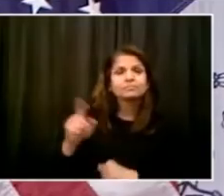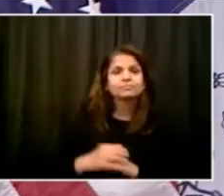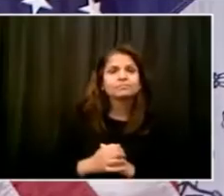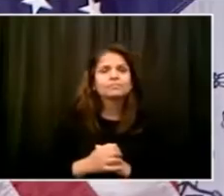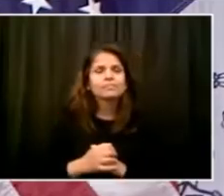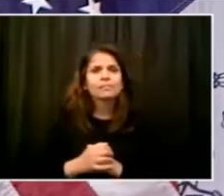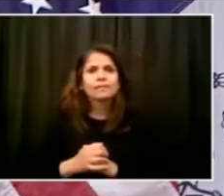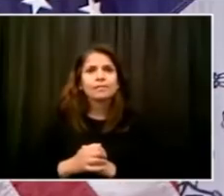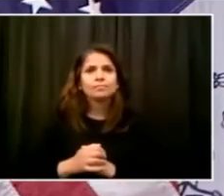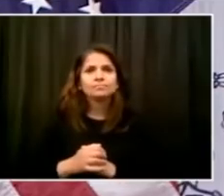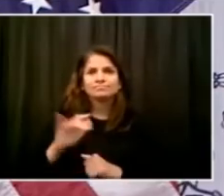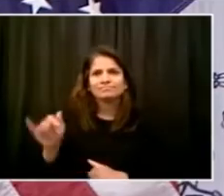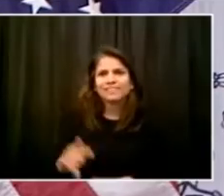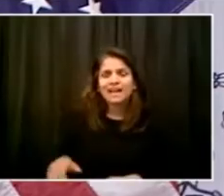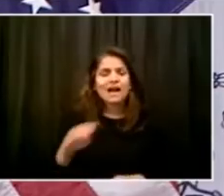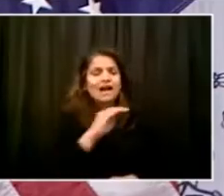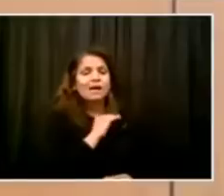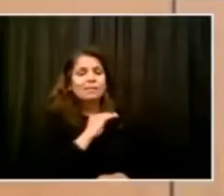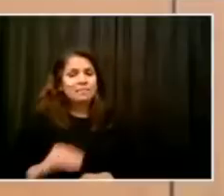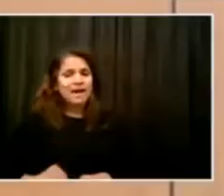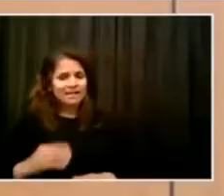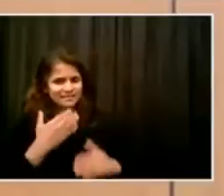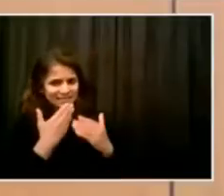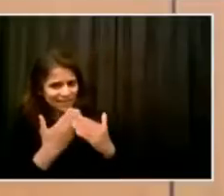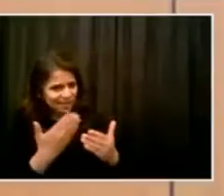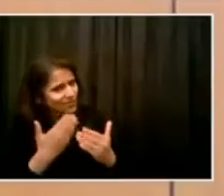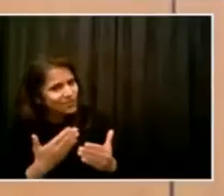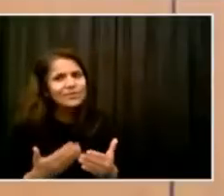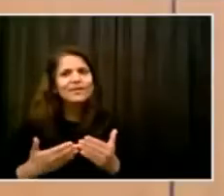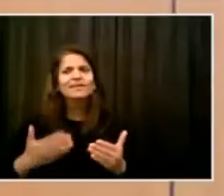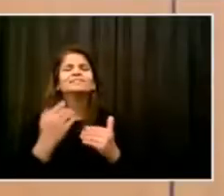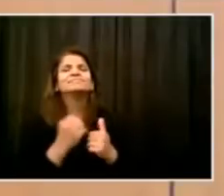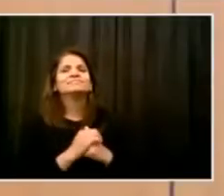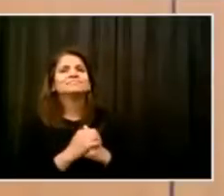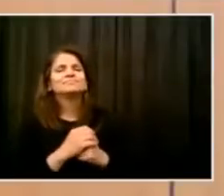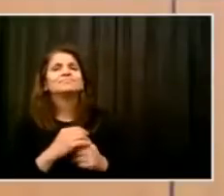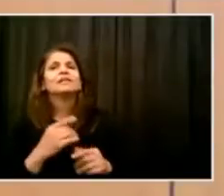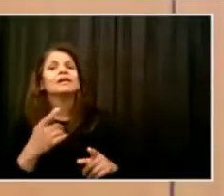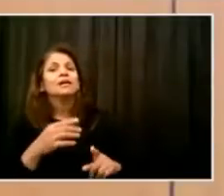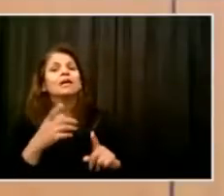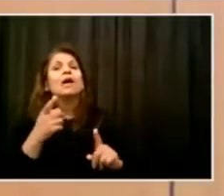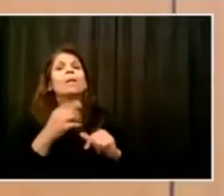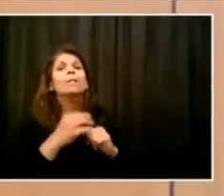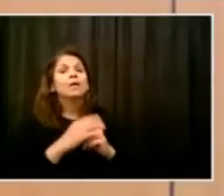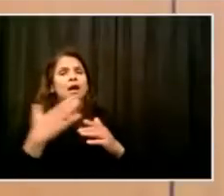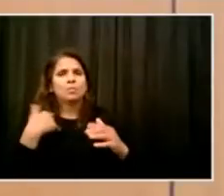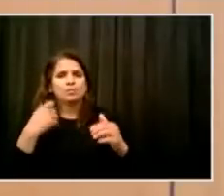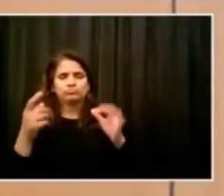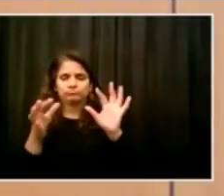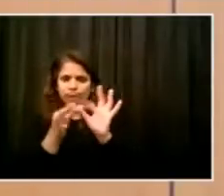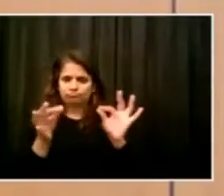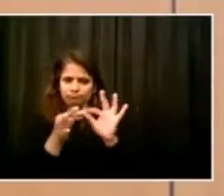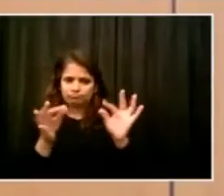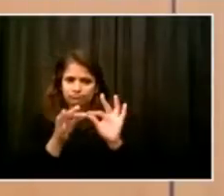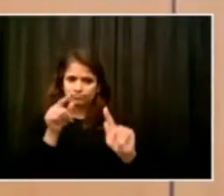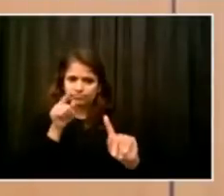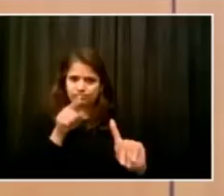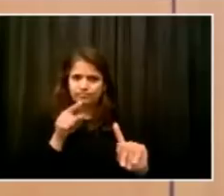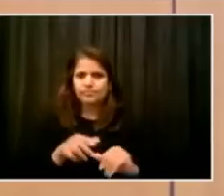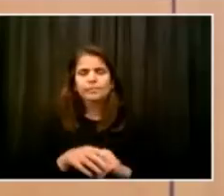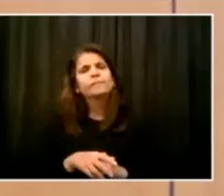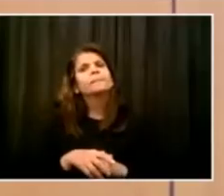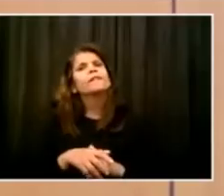Thank you, Mr. Mayor. Let me start off by saying that, as we have said before, we're learning more and more about